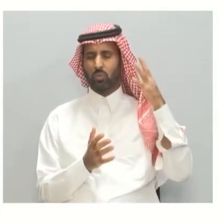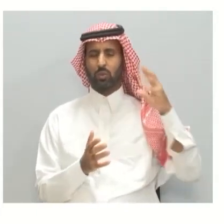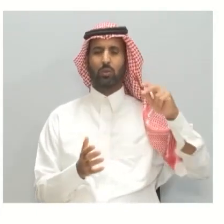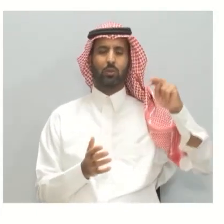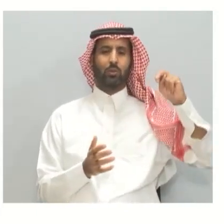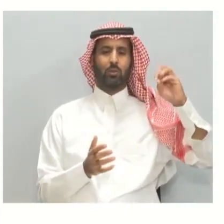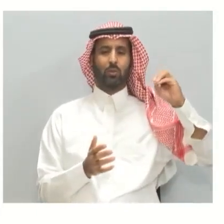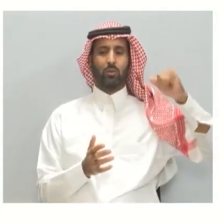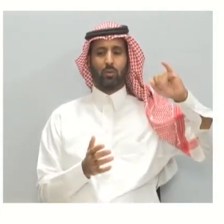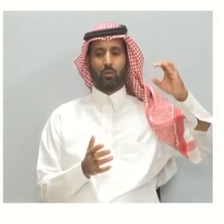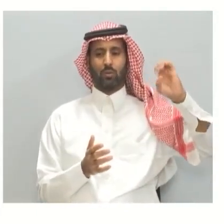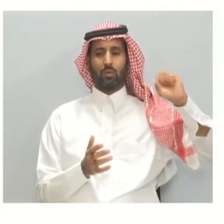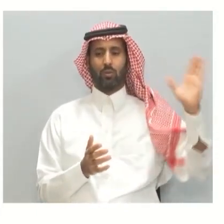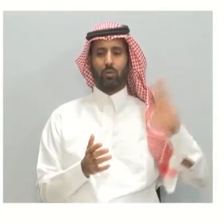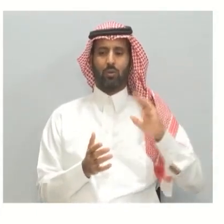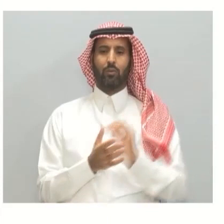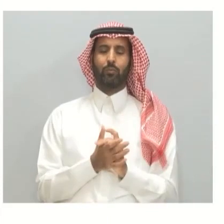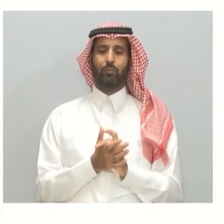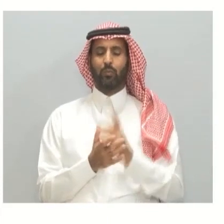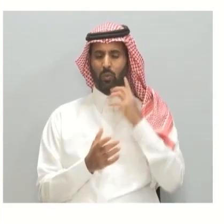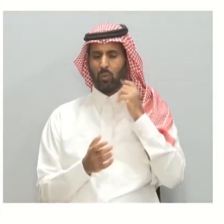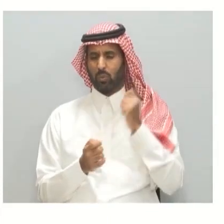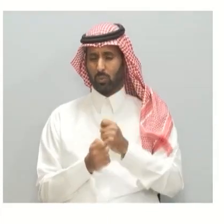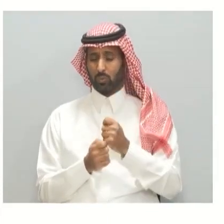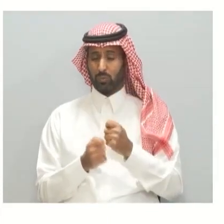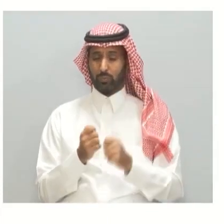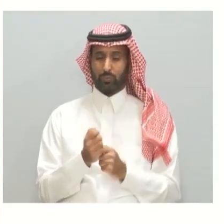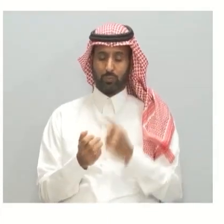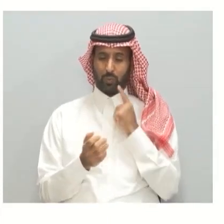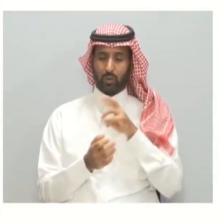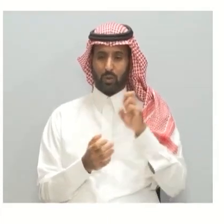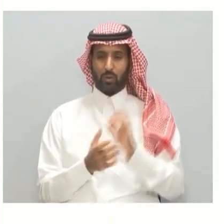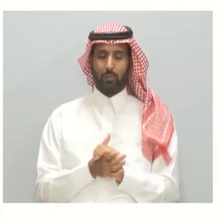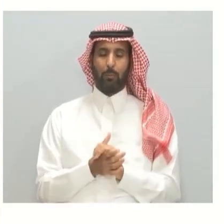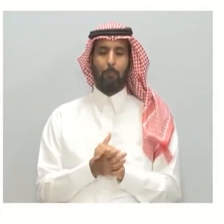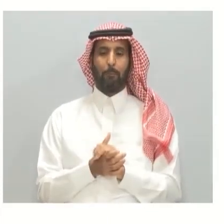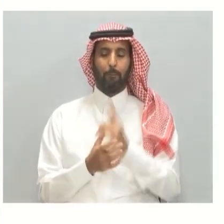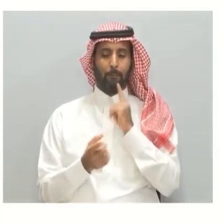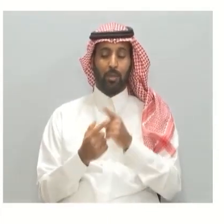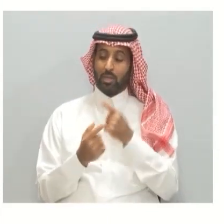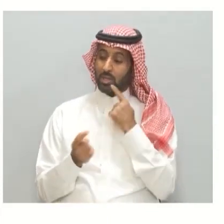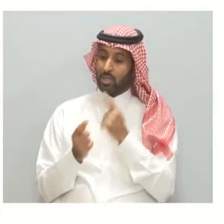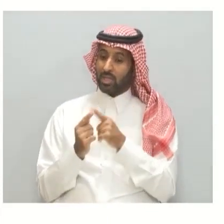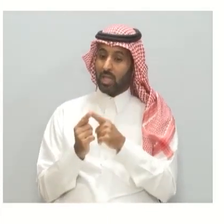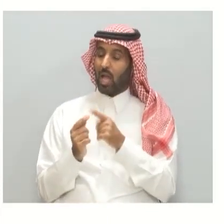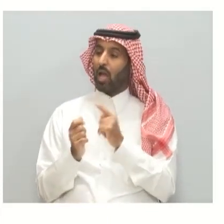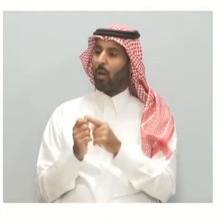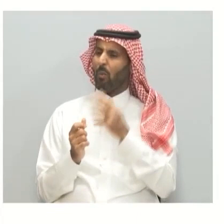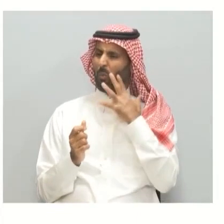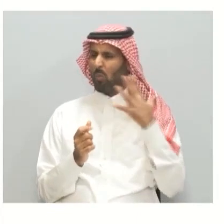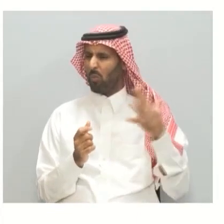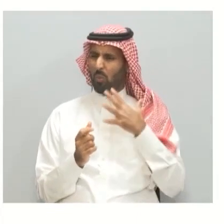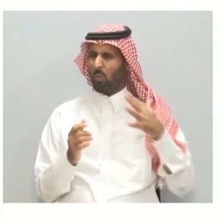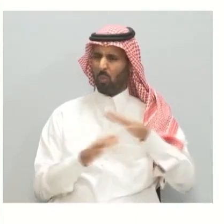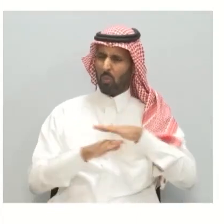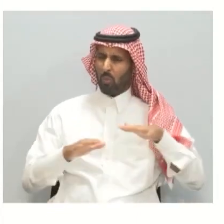consultants. Noise consultants, construction companies, and some manufacturers, they can consult them about the vibrations